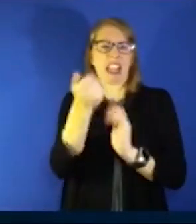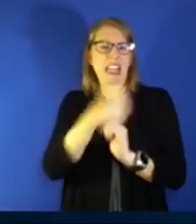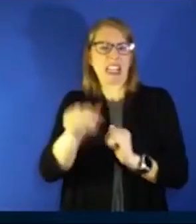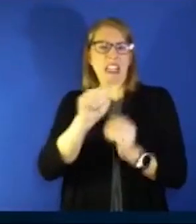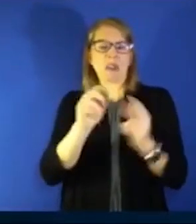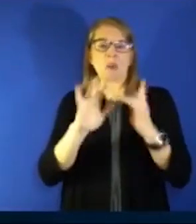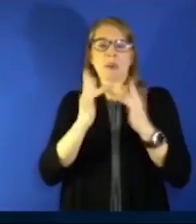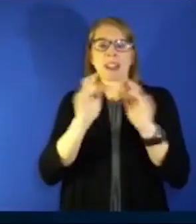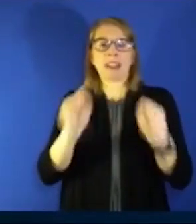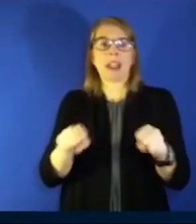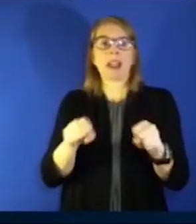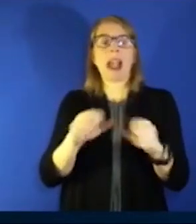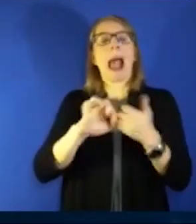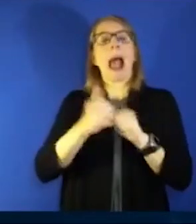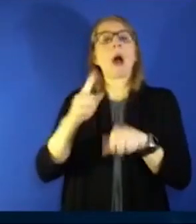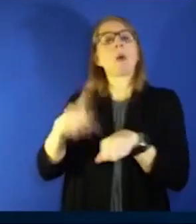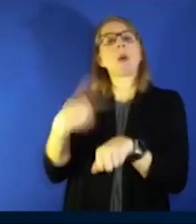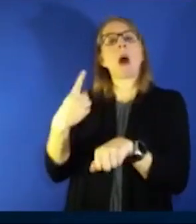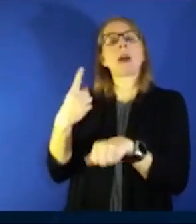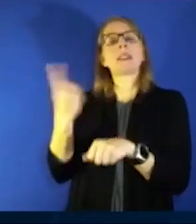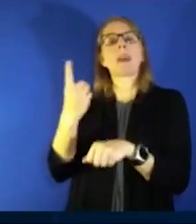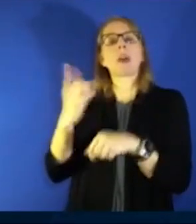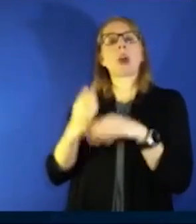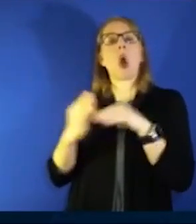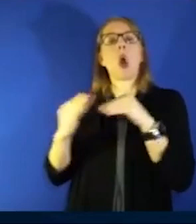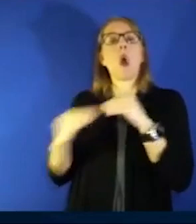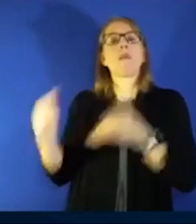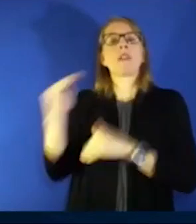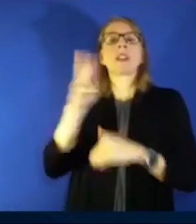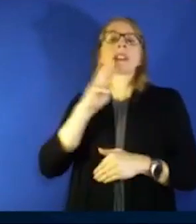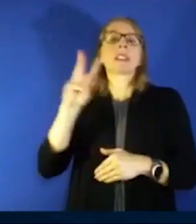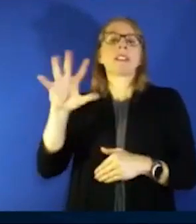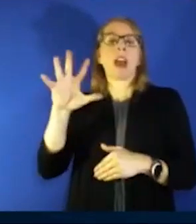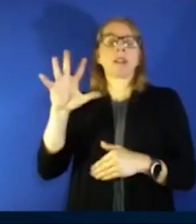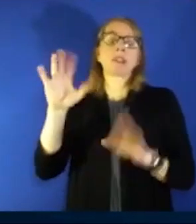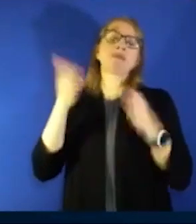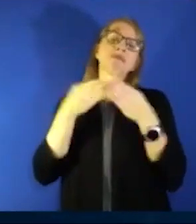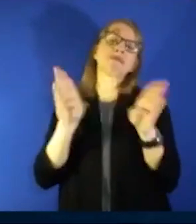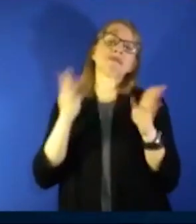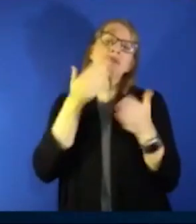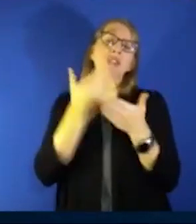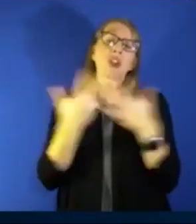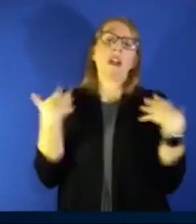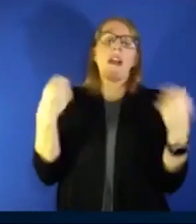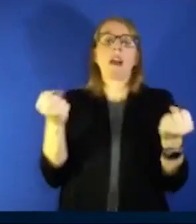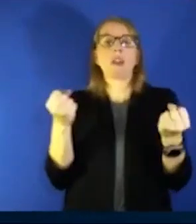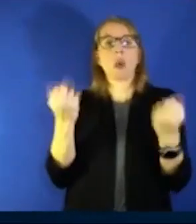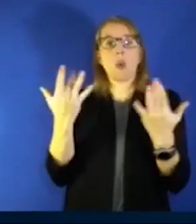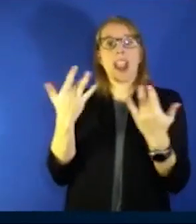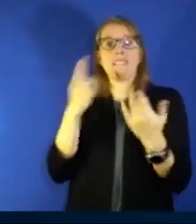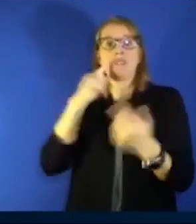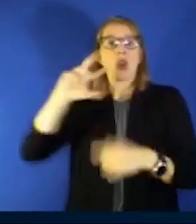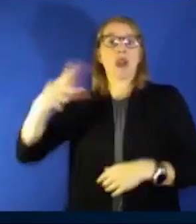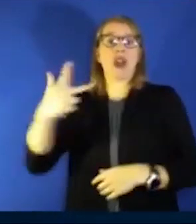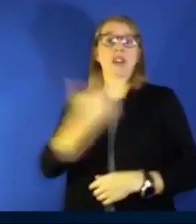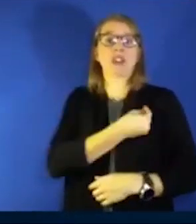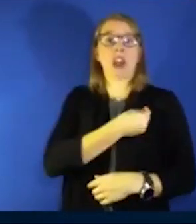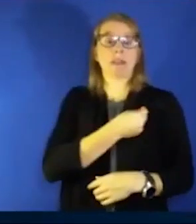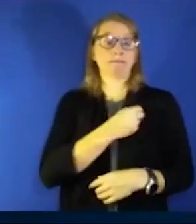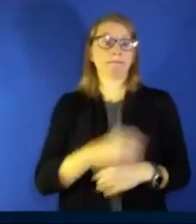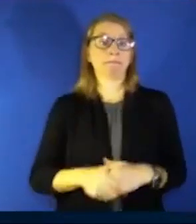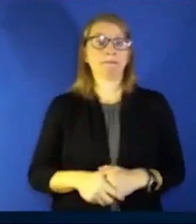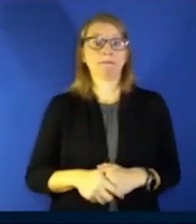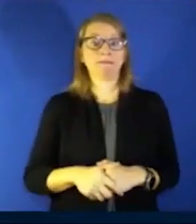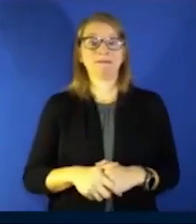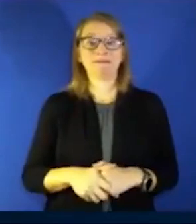long should someone over 65 and in general good health wait to get the 3rd shot? Do you want to answer that? Or